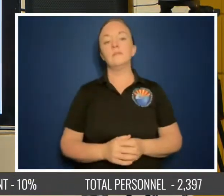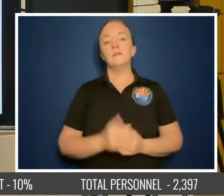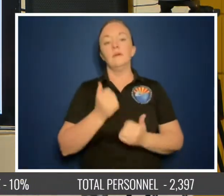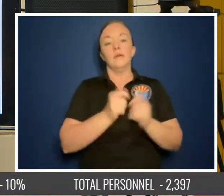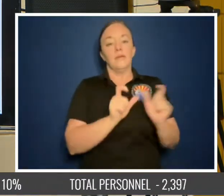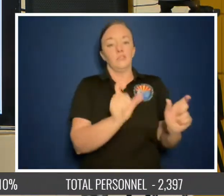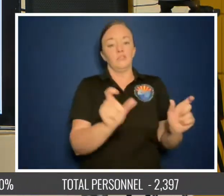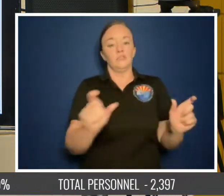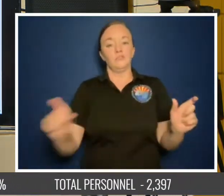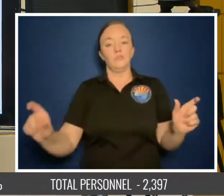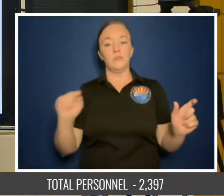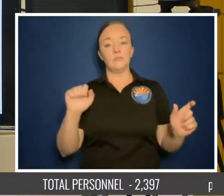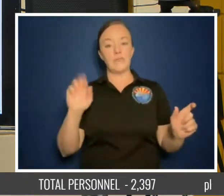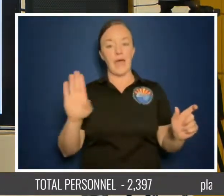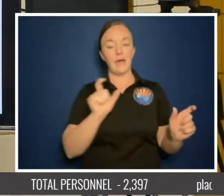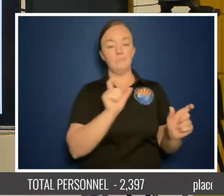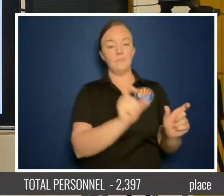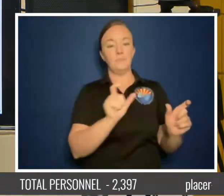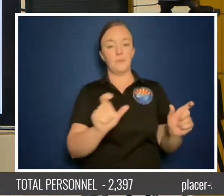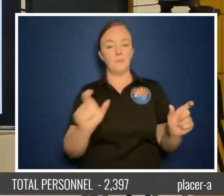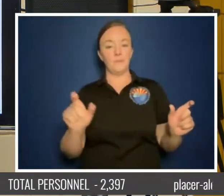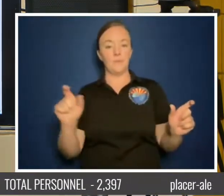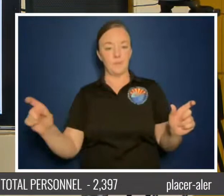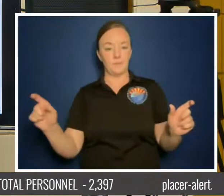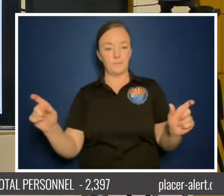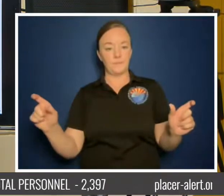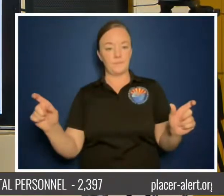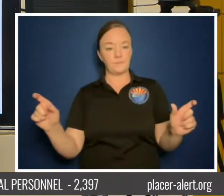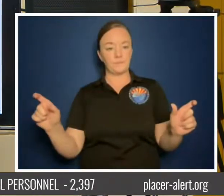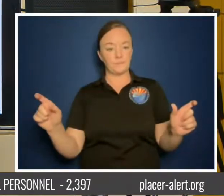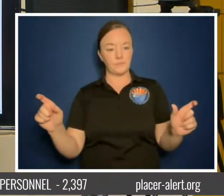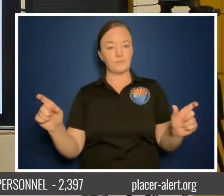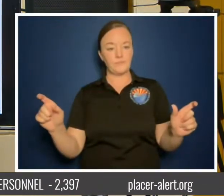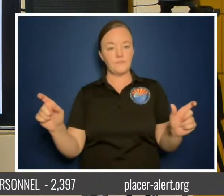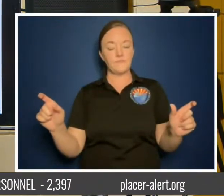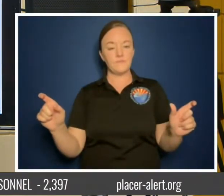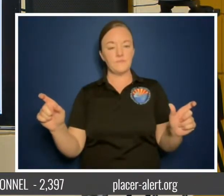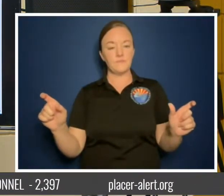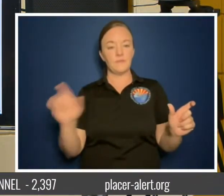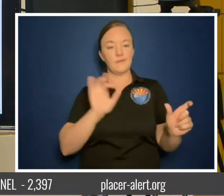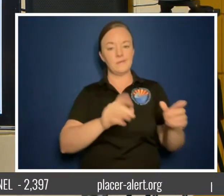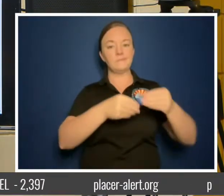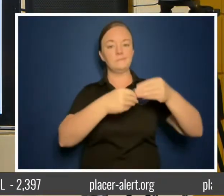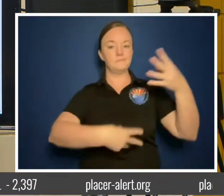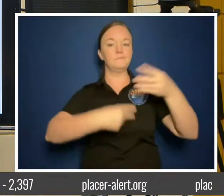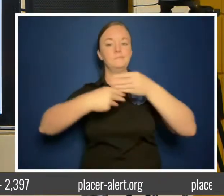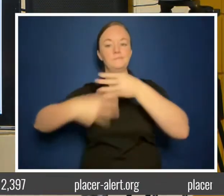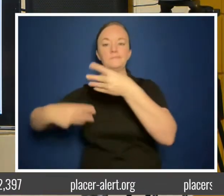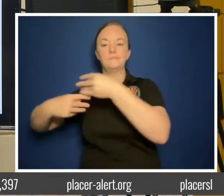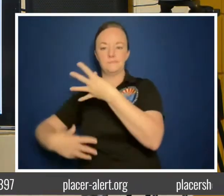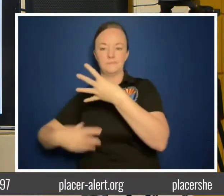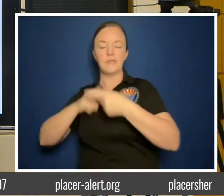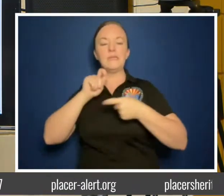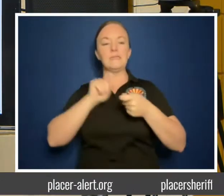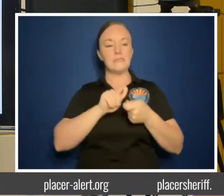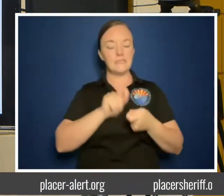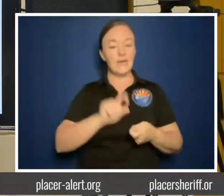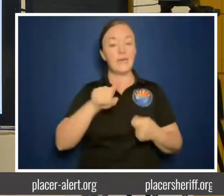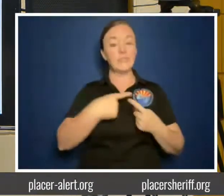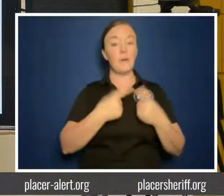if you scroll up a little bit, you can see some details about today. And then if you